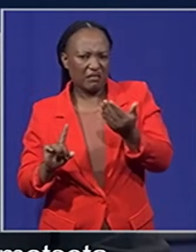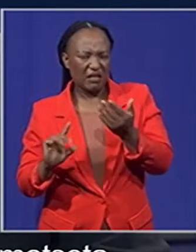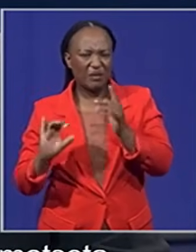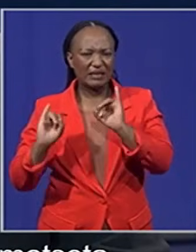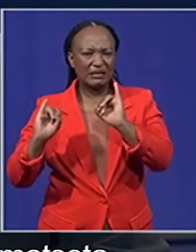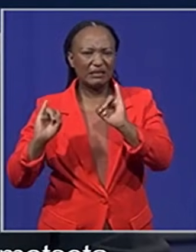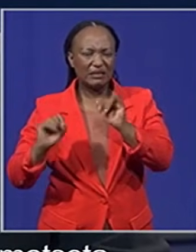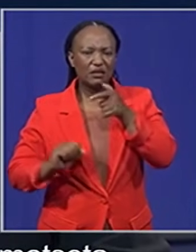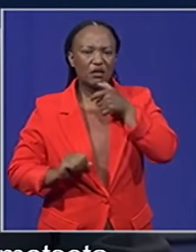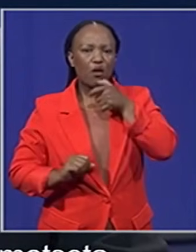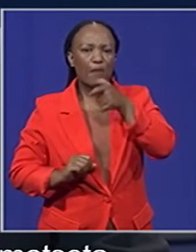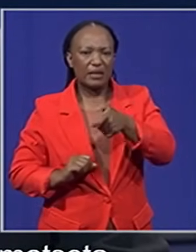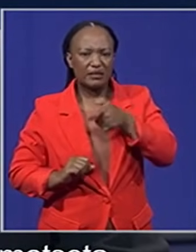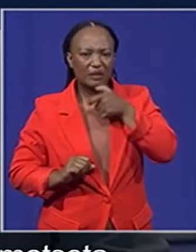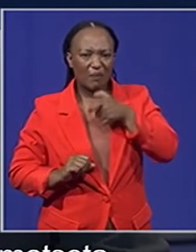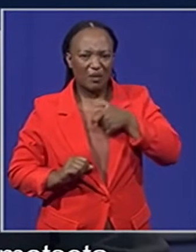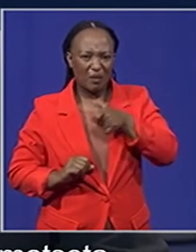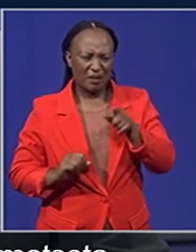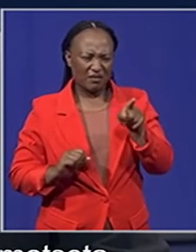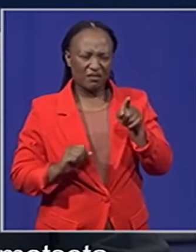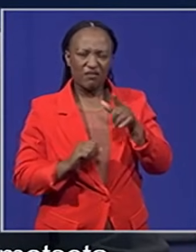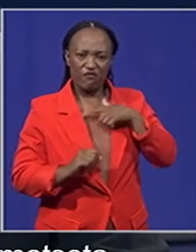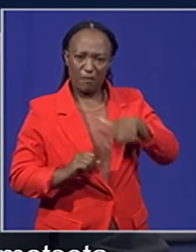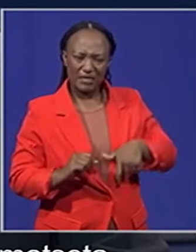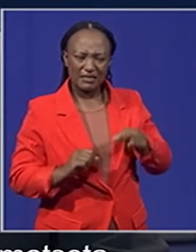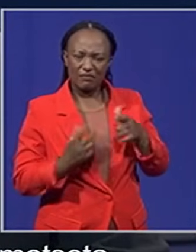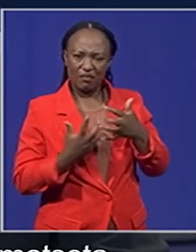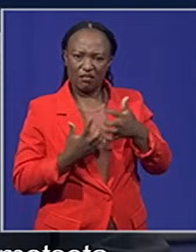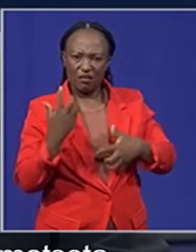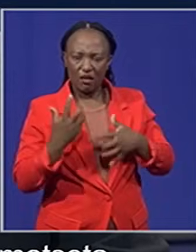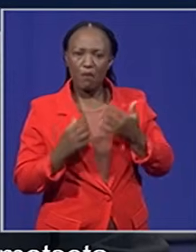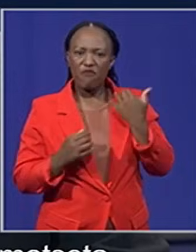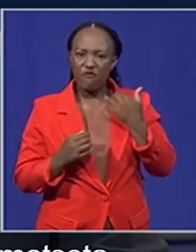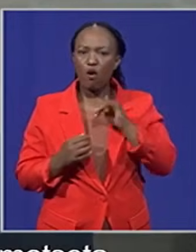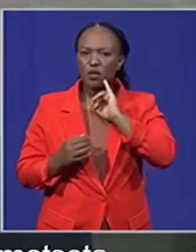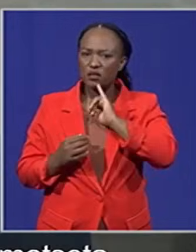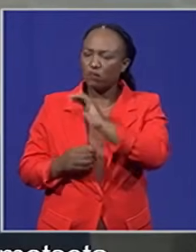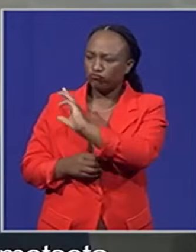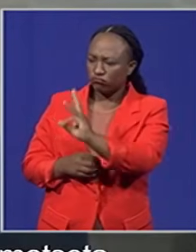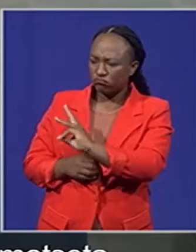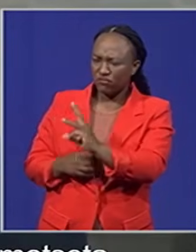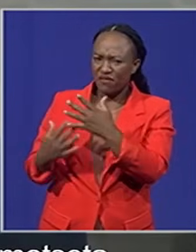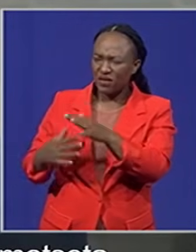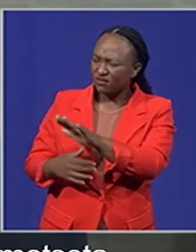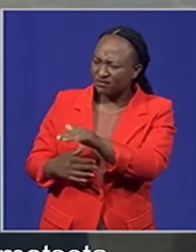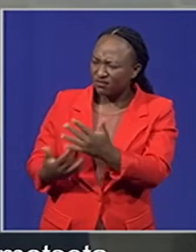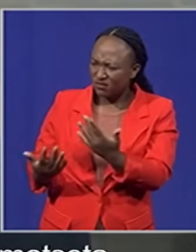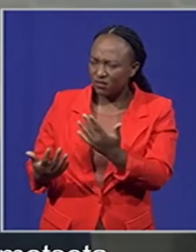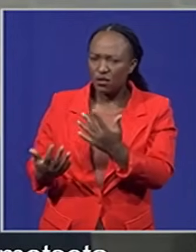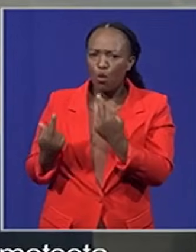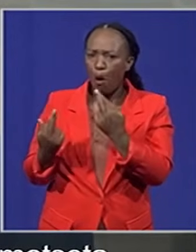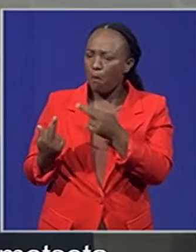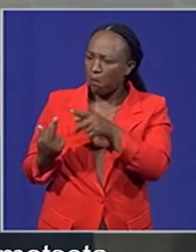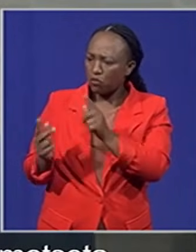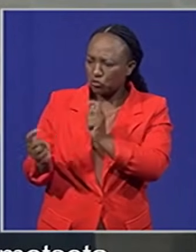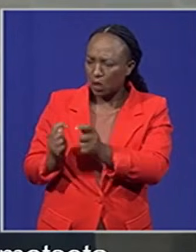president, and we've raised these concerns with the Israeli embassy previously. We had hoped that this conduct would end and we would see some change